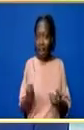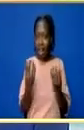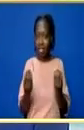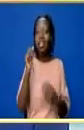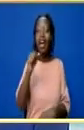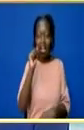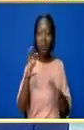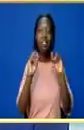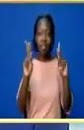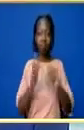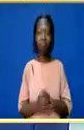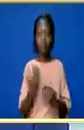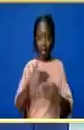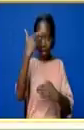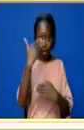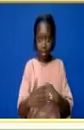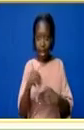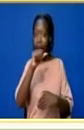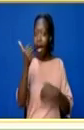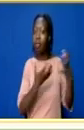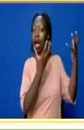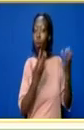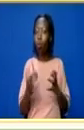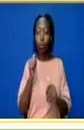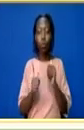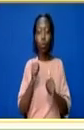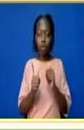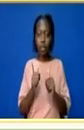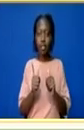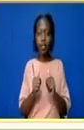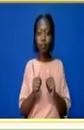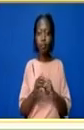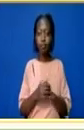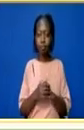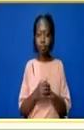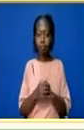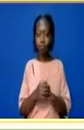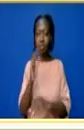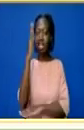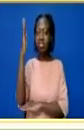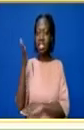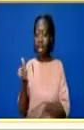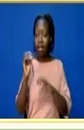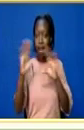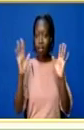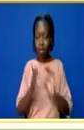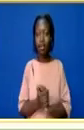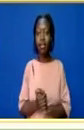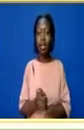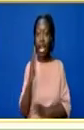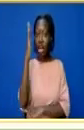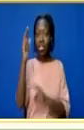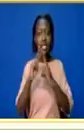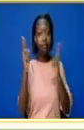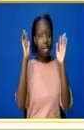Okay. So the next one, another cause. Lack of trees to hold the soil firmly. Trees are very important. Trees are very, very important.